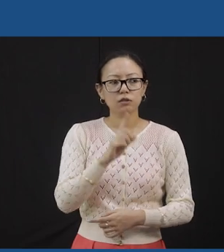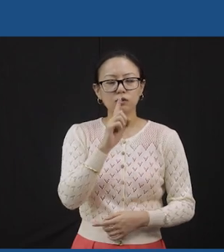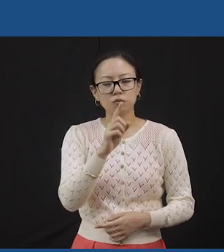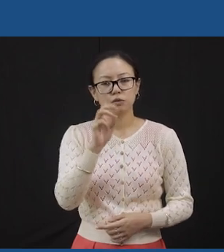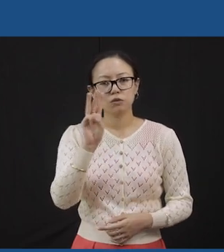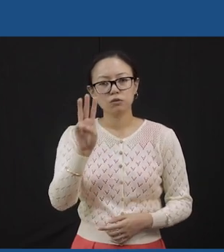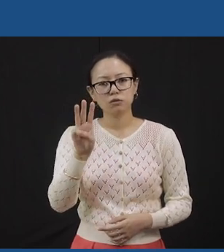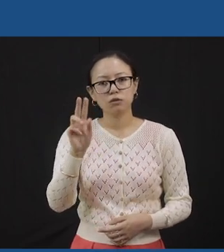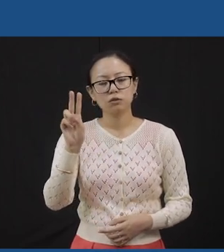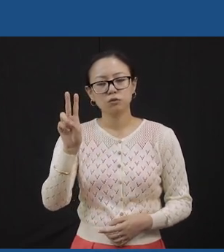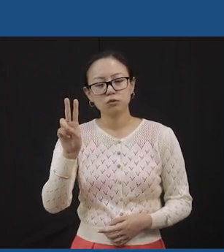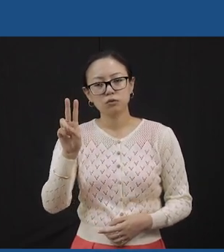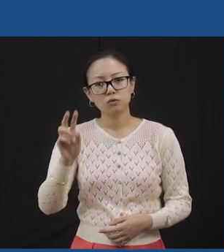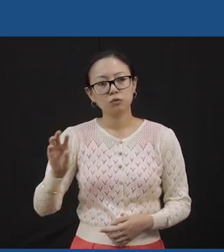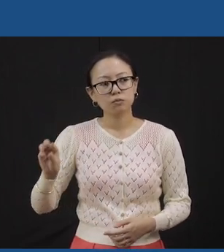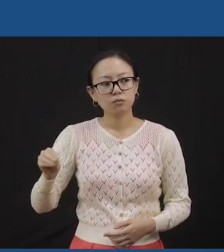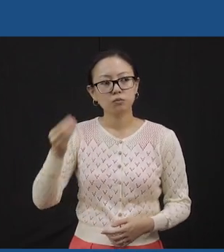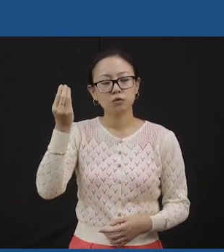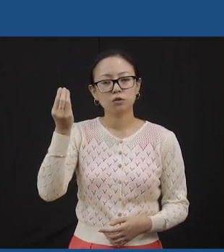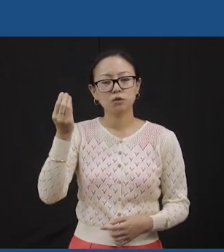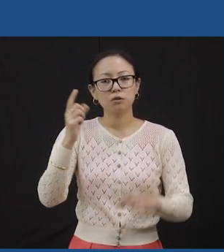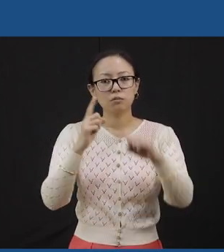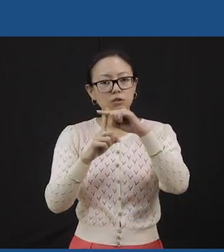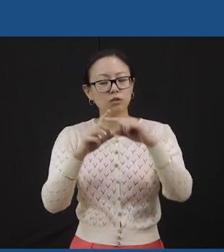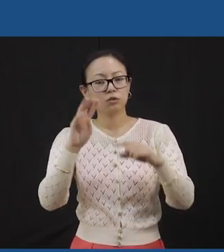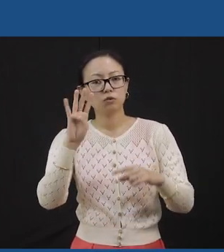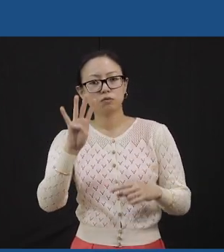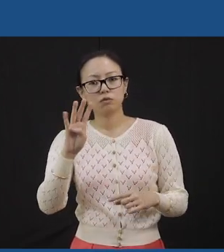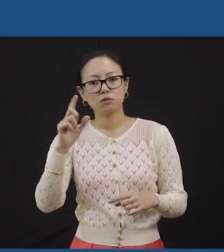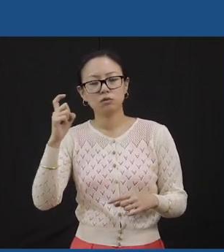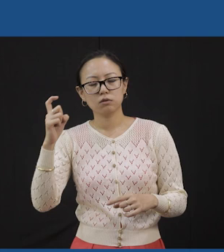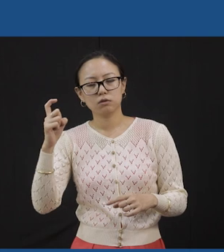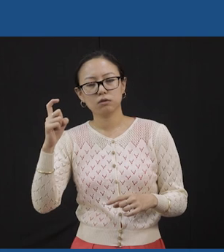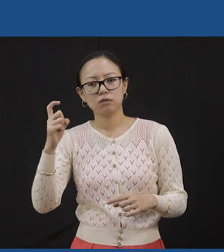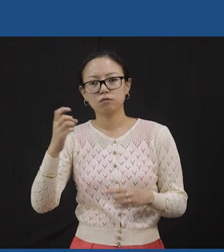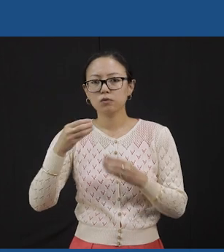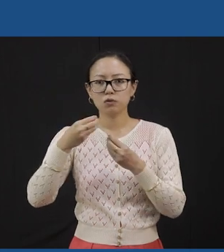day. That is 132 plus 47. So